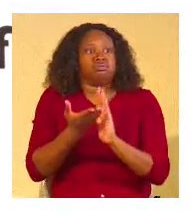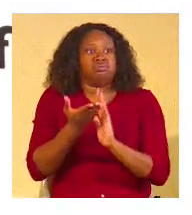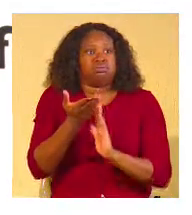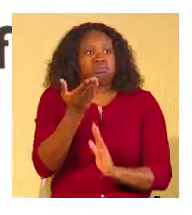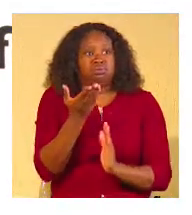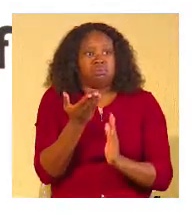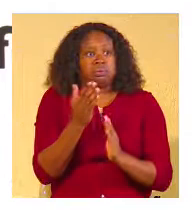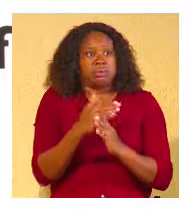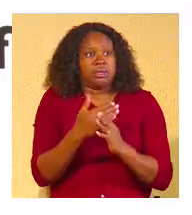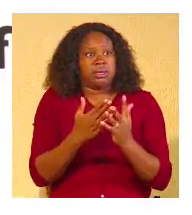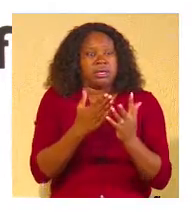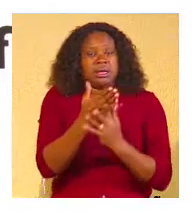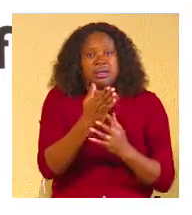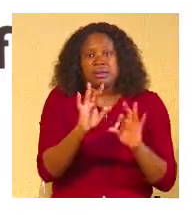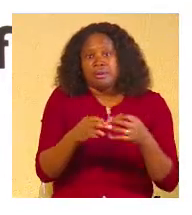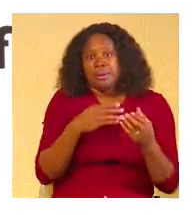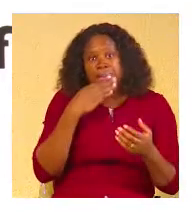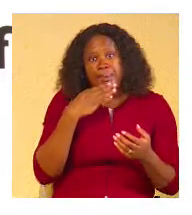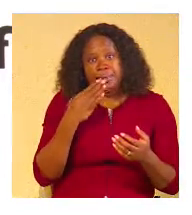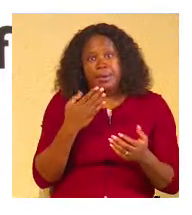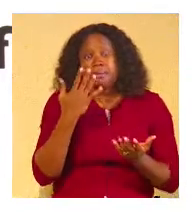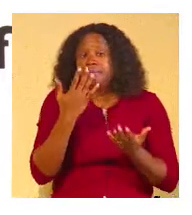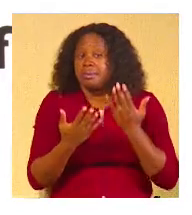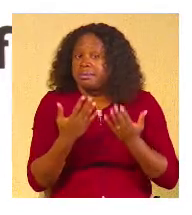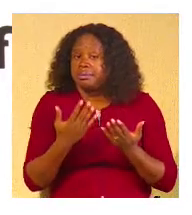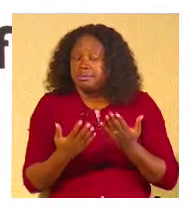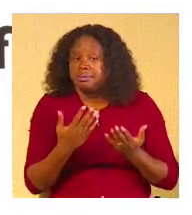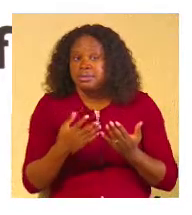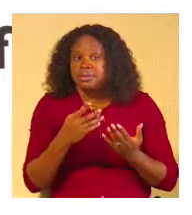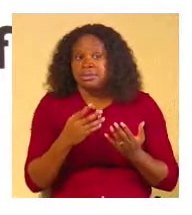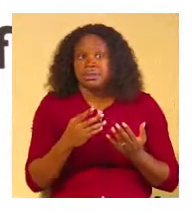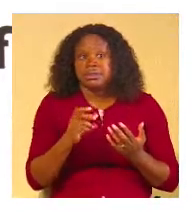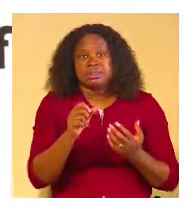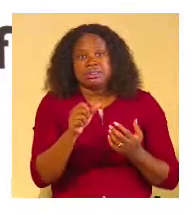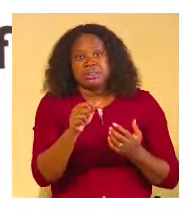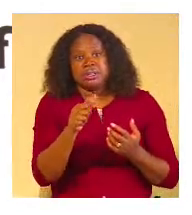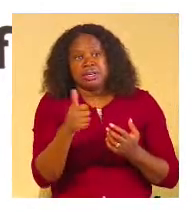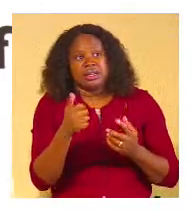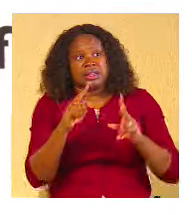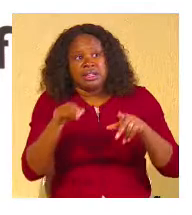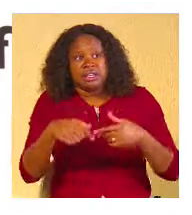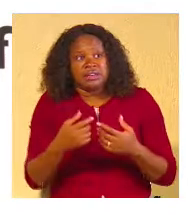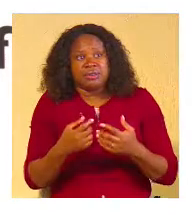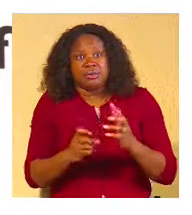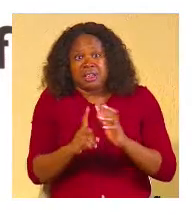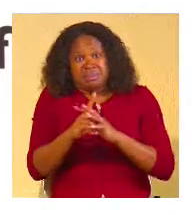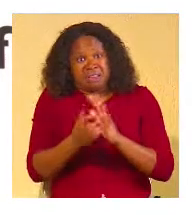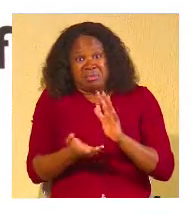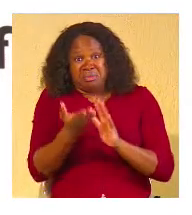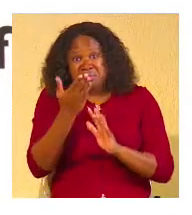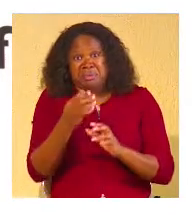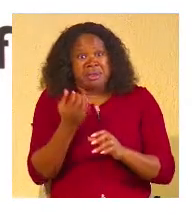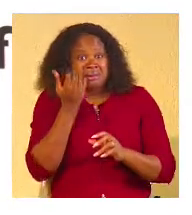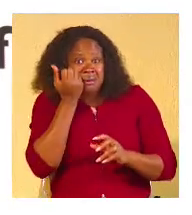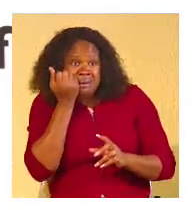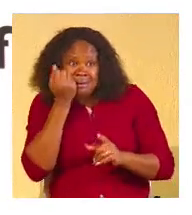to access the facilities. We might see also other issues that may come up, drug abuse.